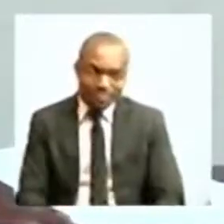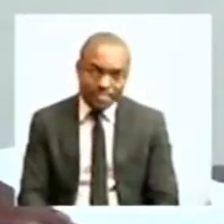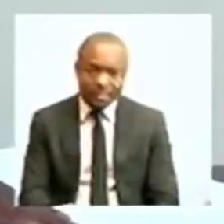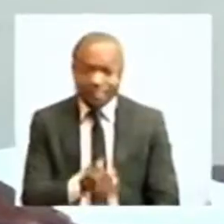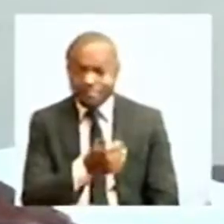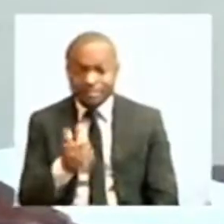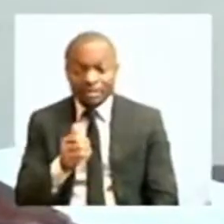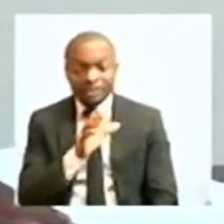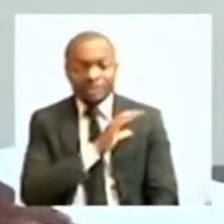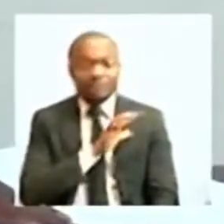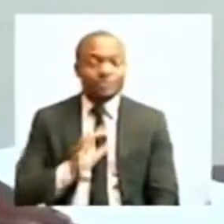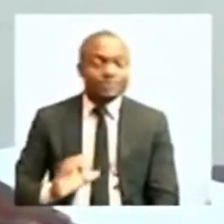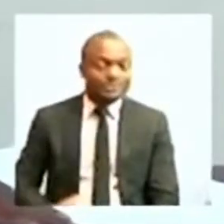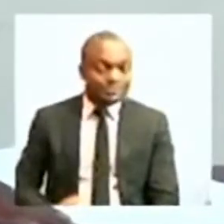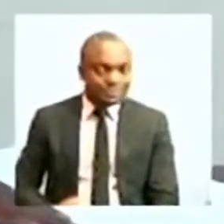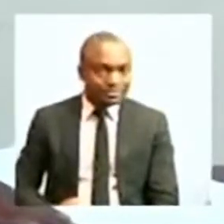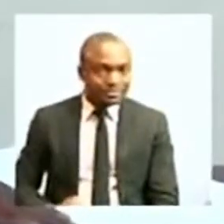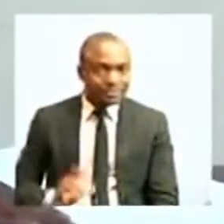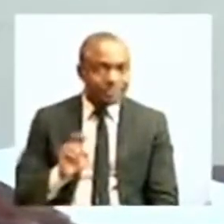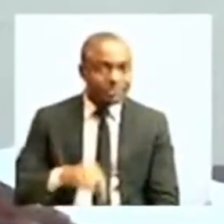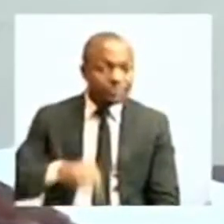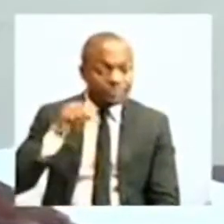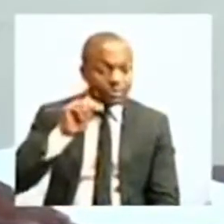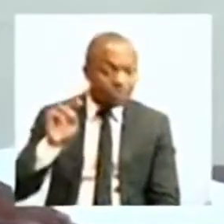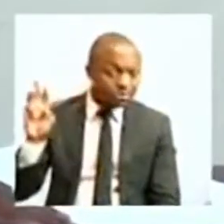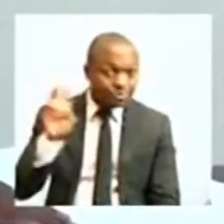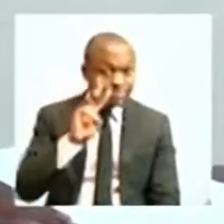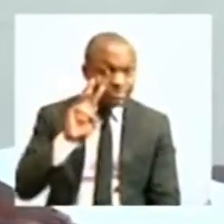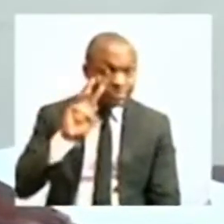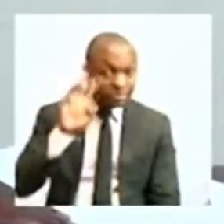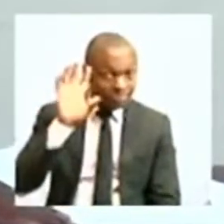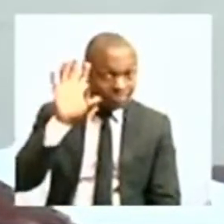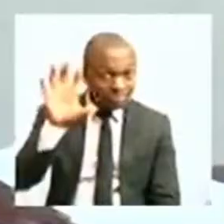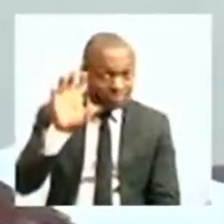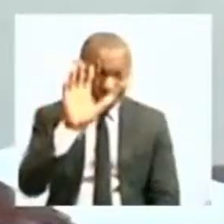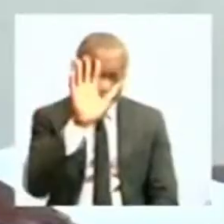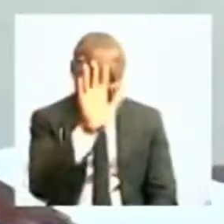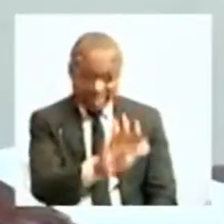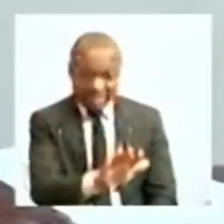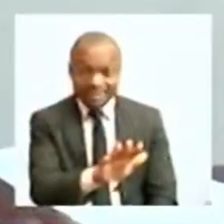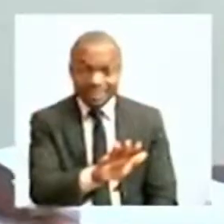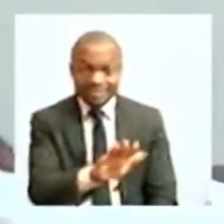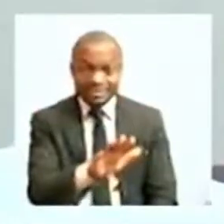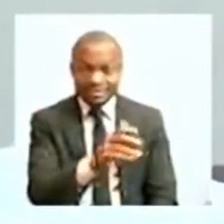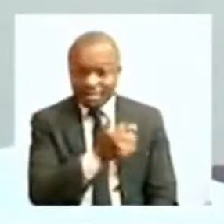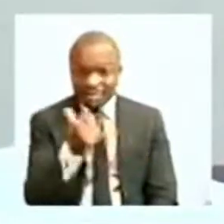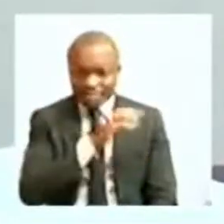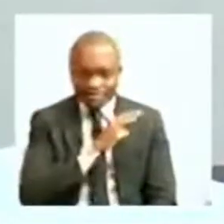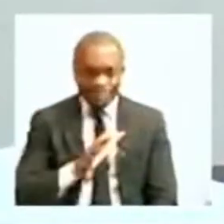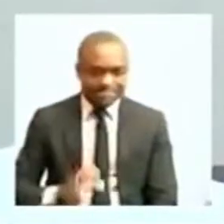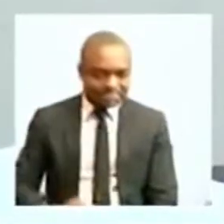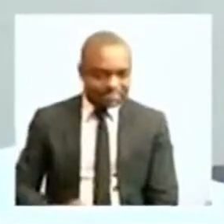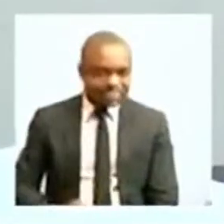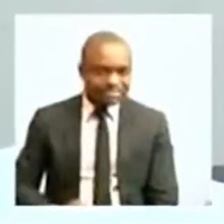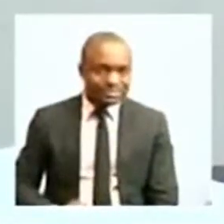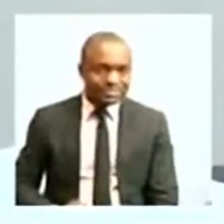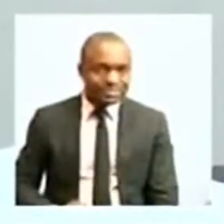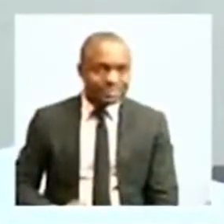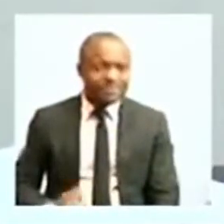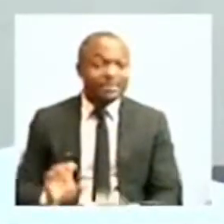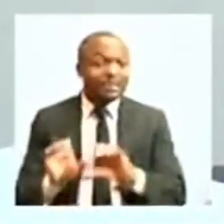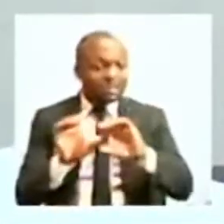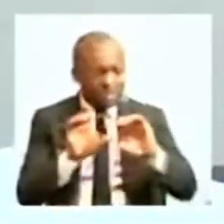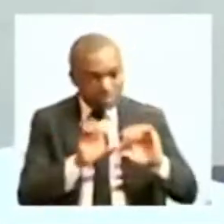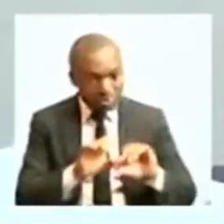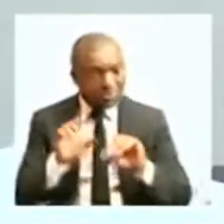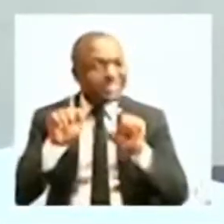another company in Northwestern Province, there is another company also, which has been doing the